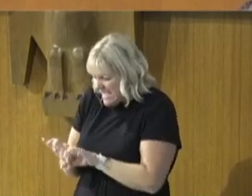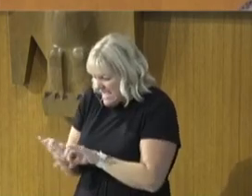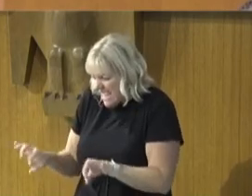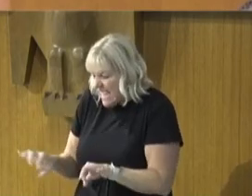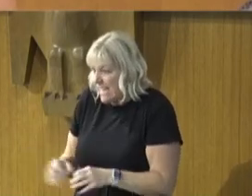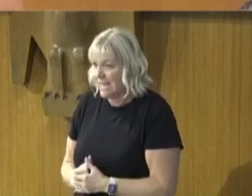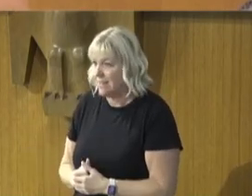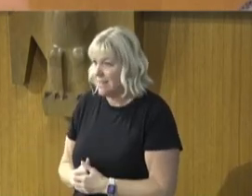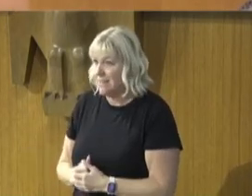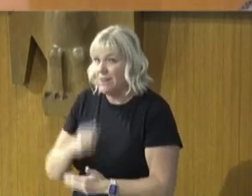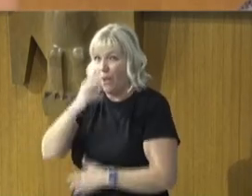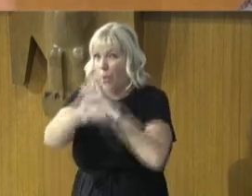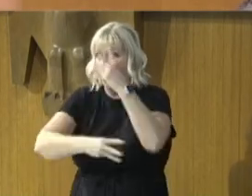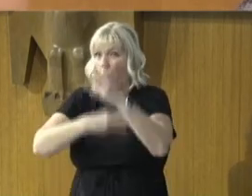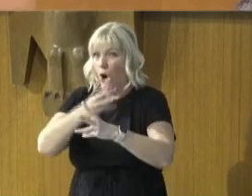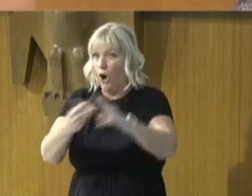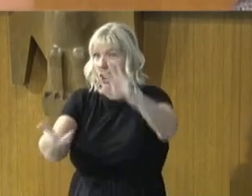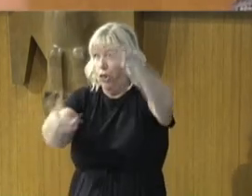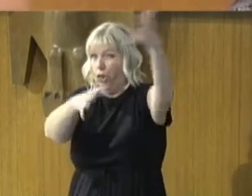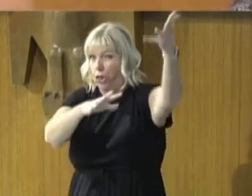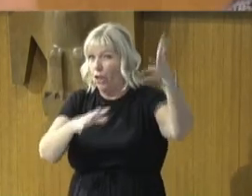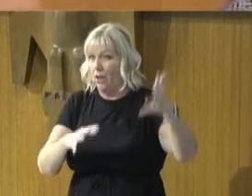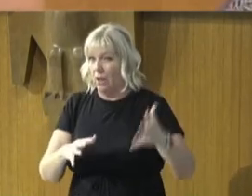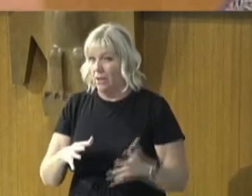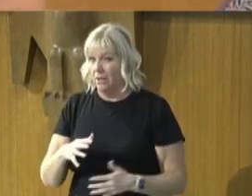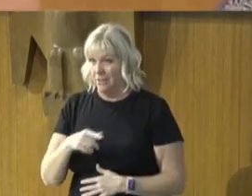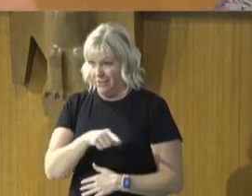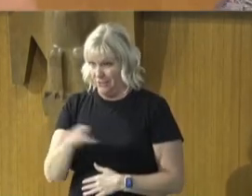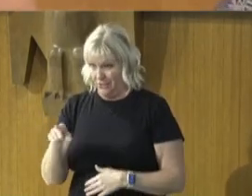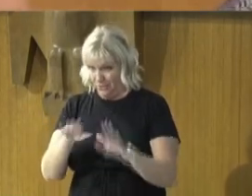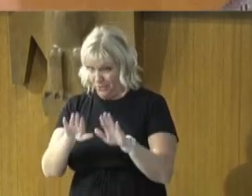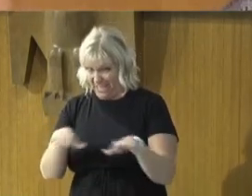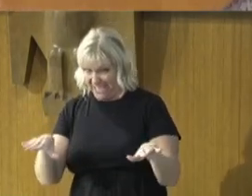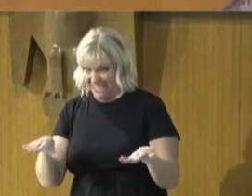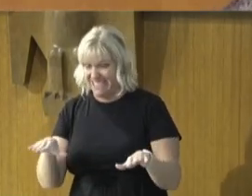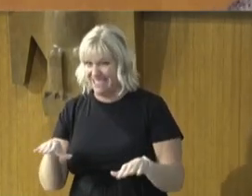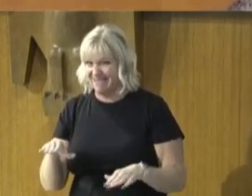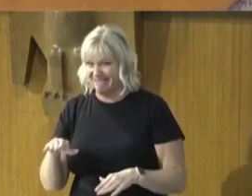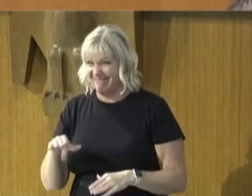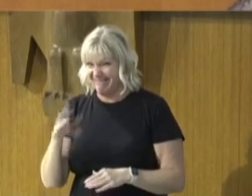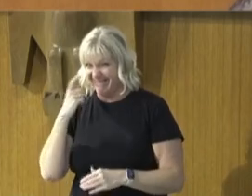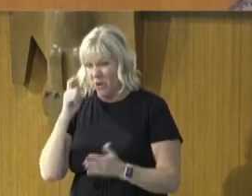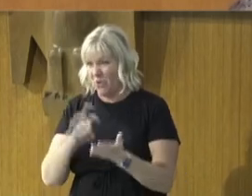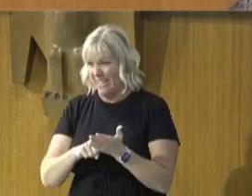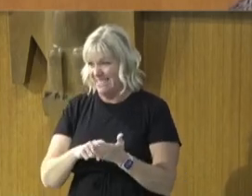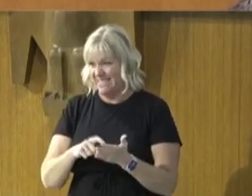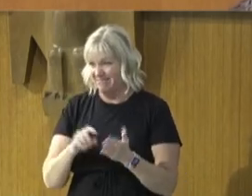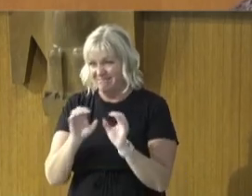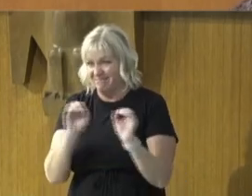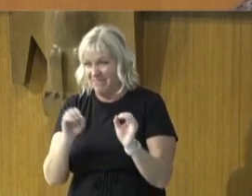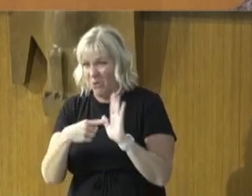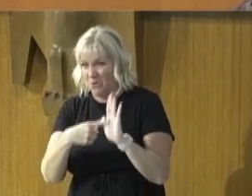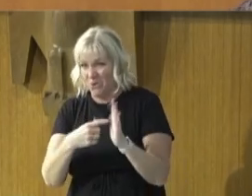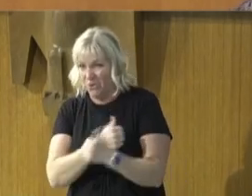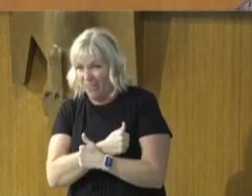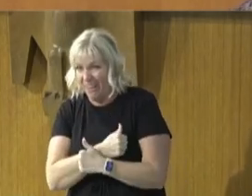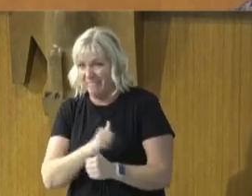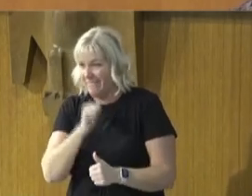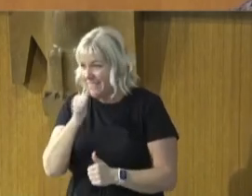midst of a world that I hear you understand, can be a compassionless, broken, unkind place.